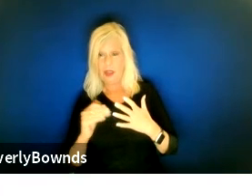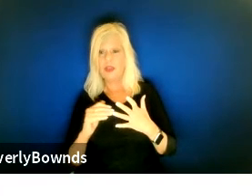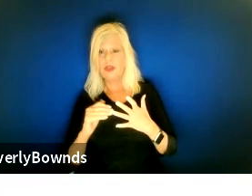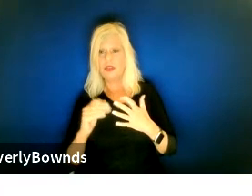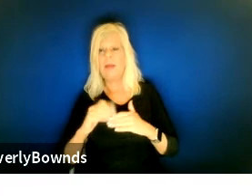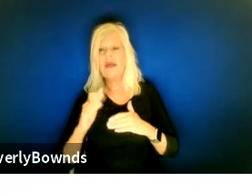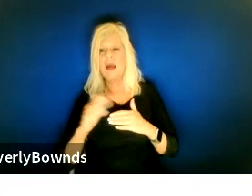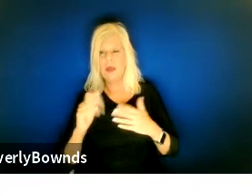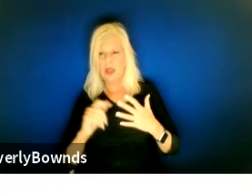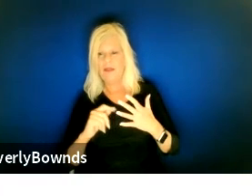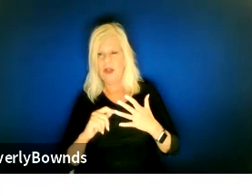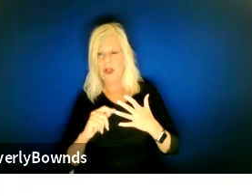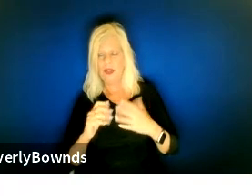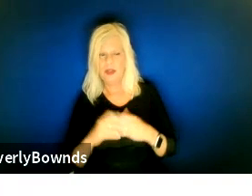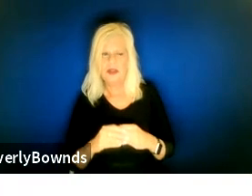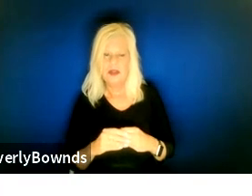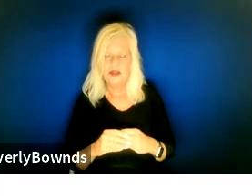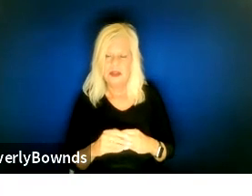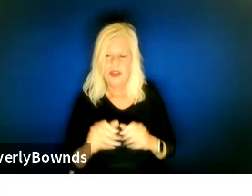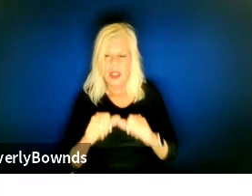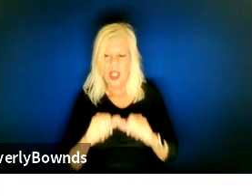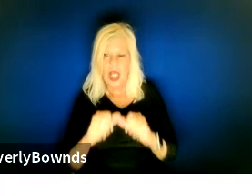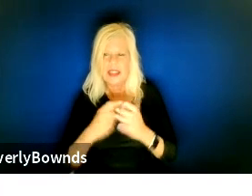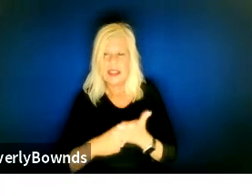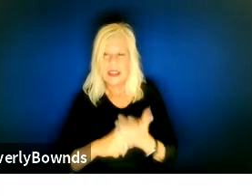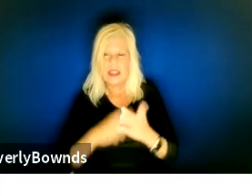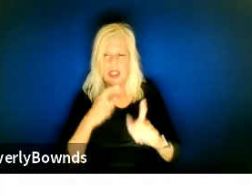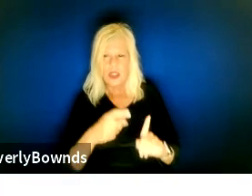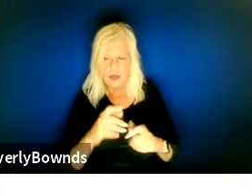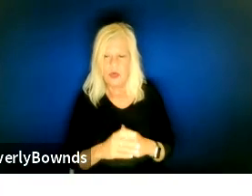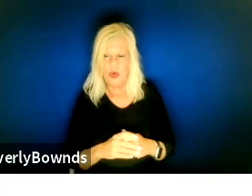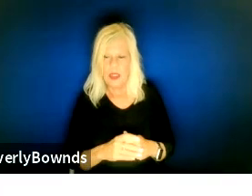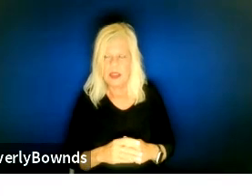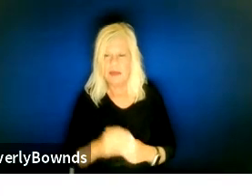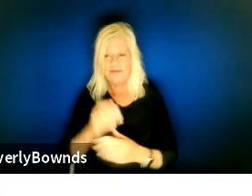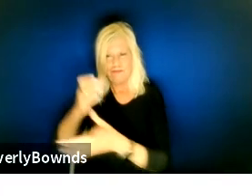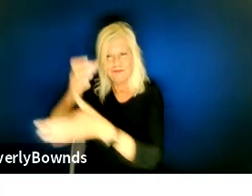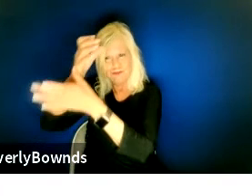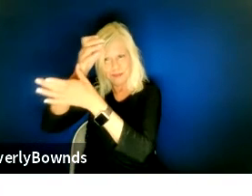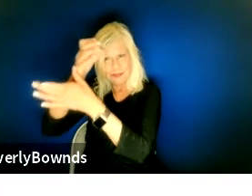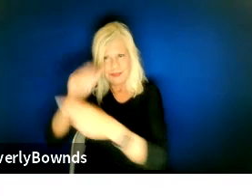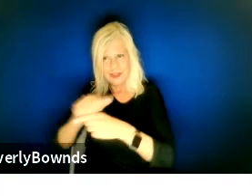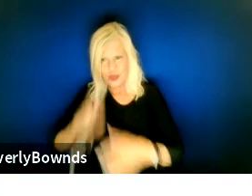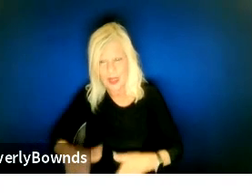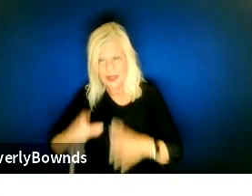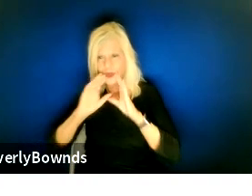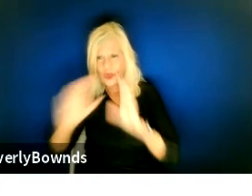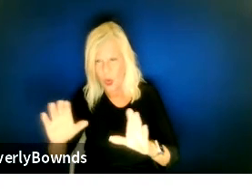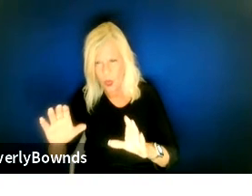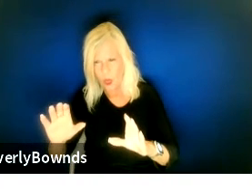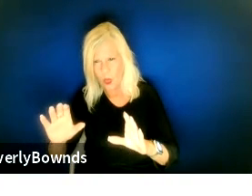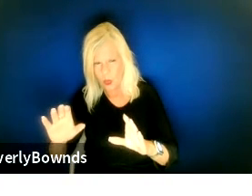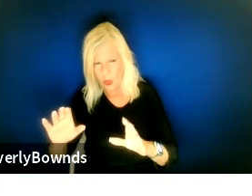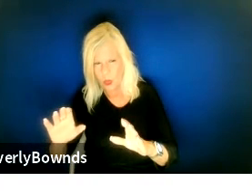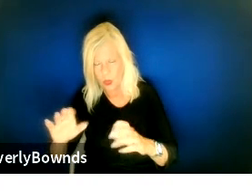heard the constant discussion point, knowledge trainers or a coach. We cannot